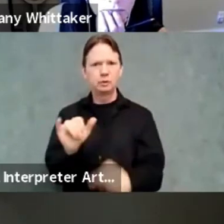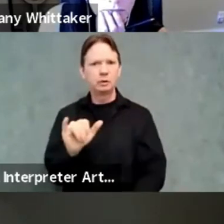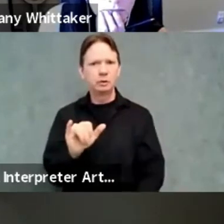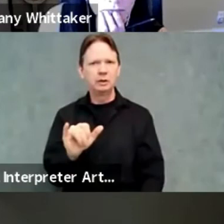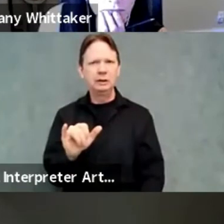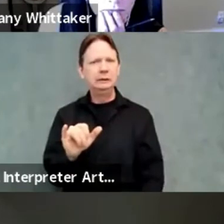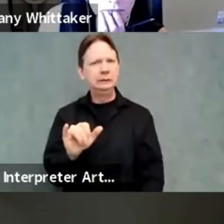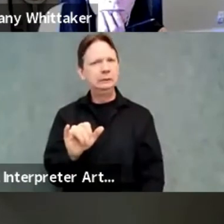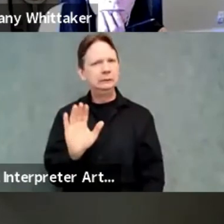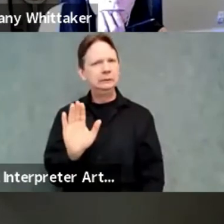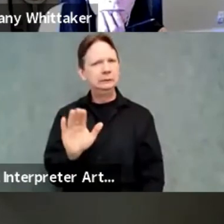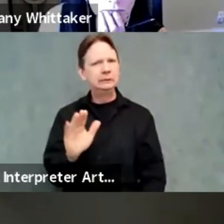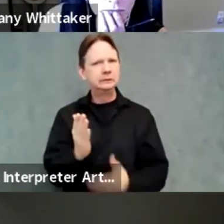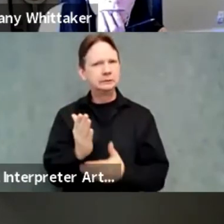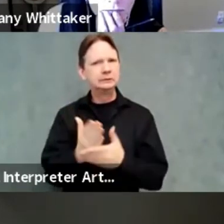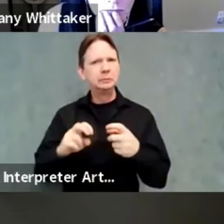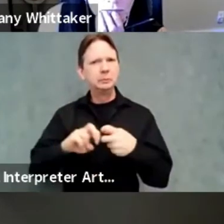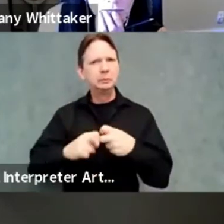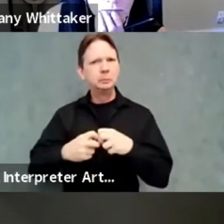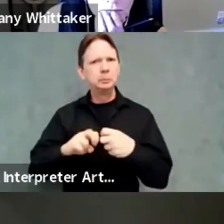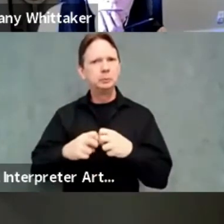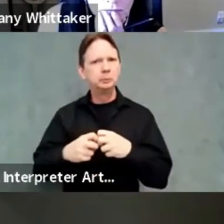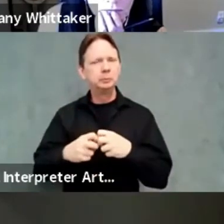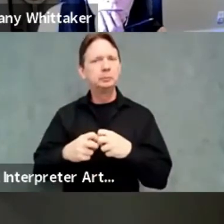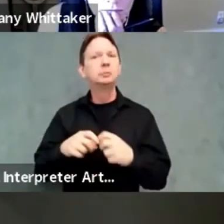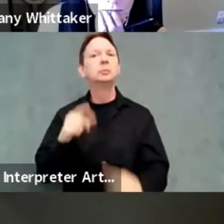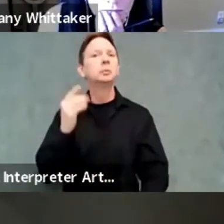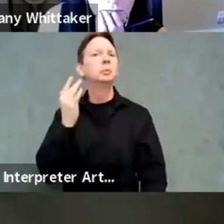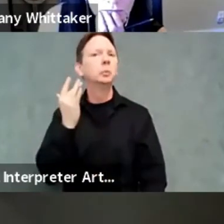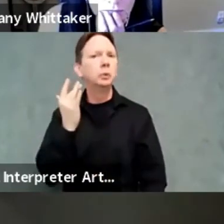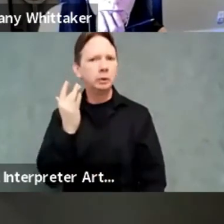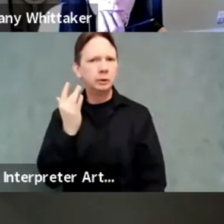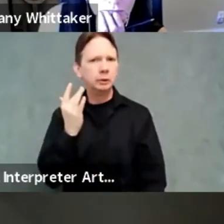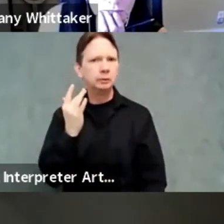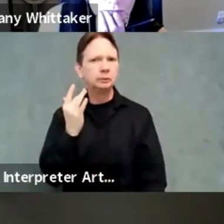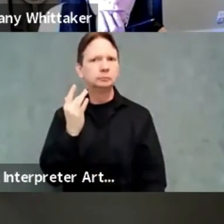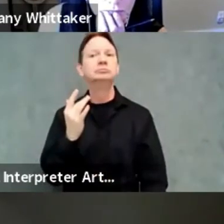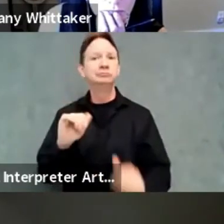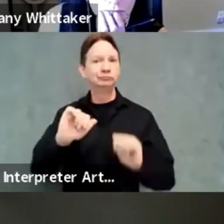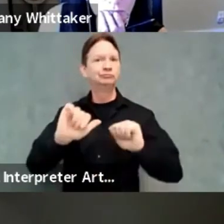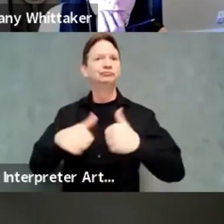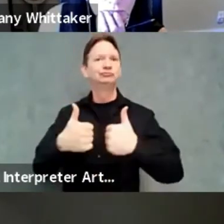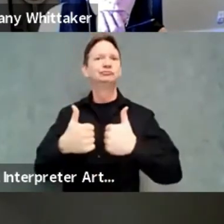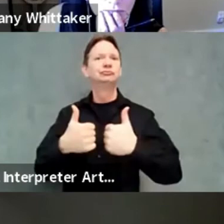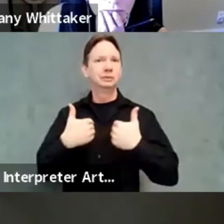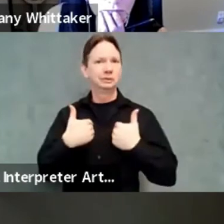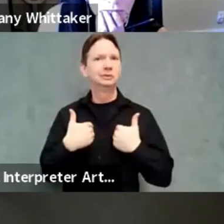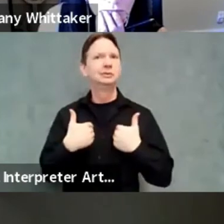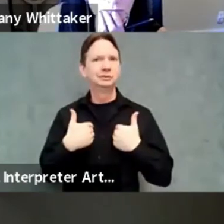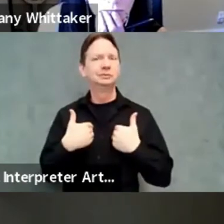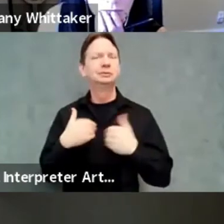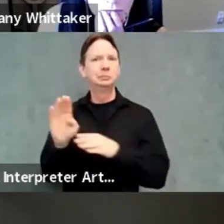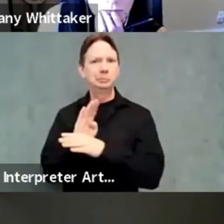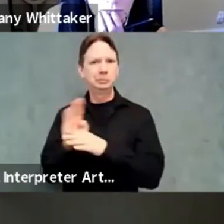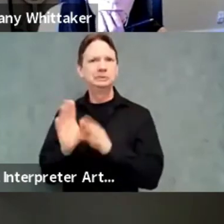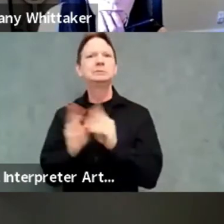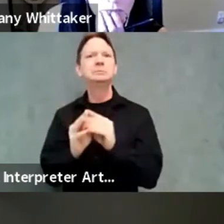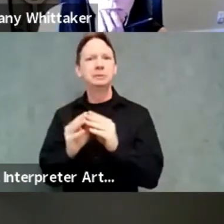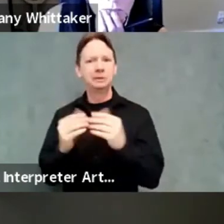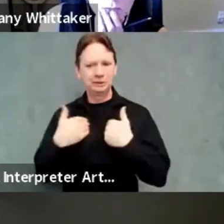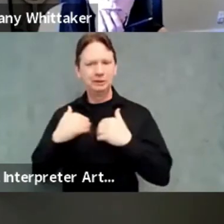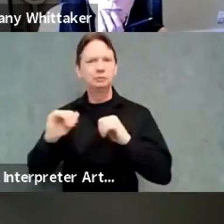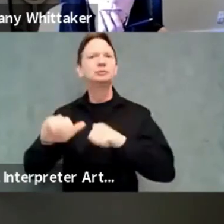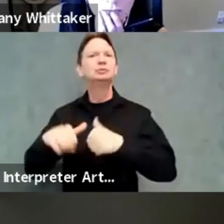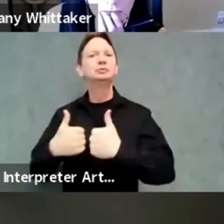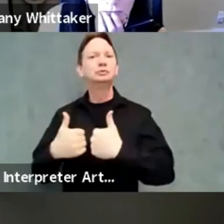problematic, because there was a lot of difficult challenges with the business meetings on trying to get on